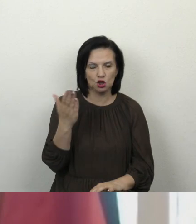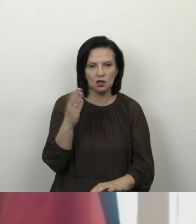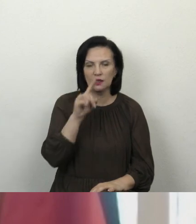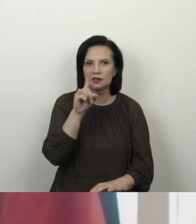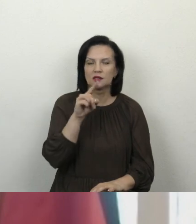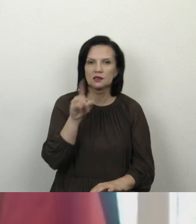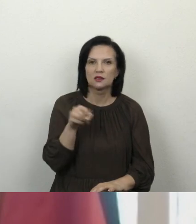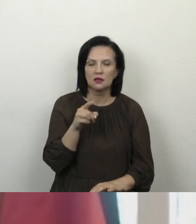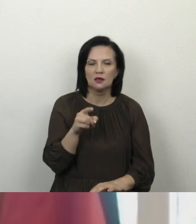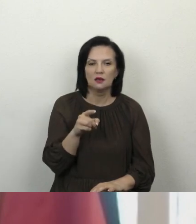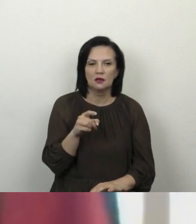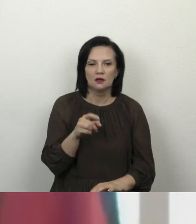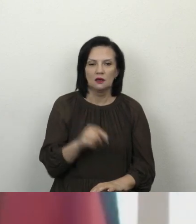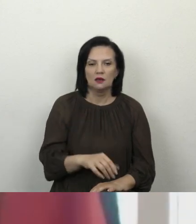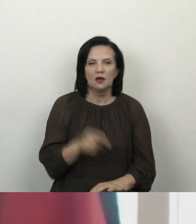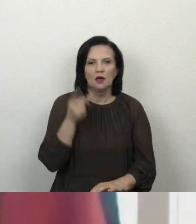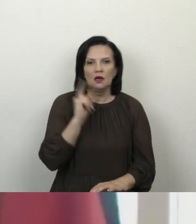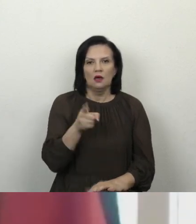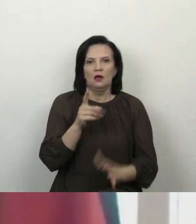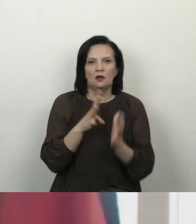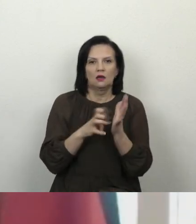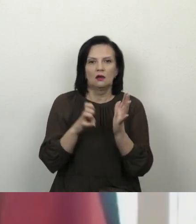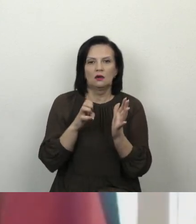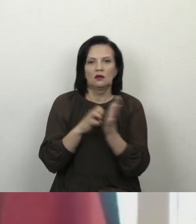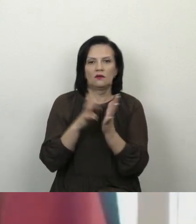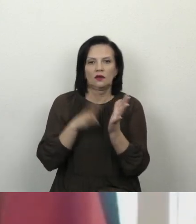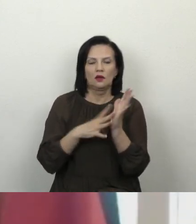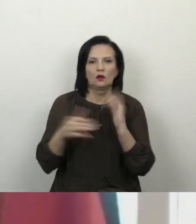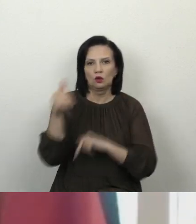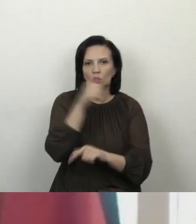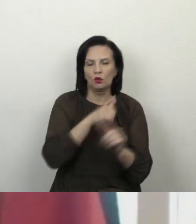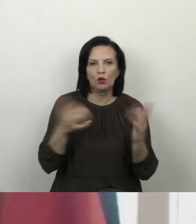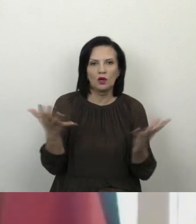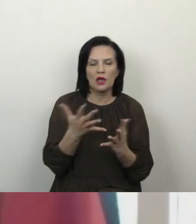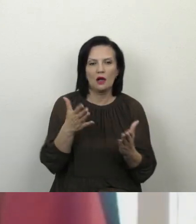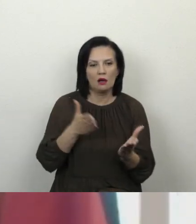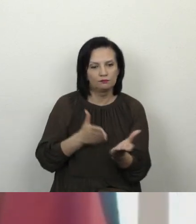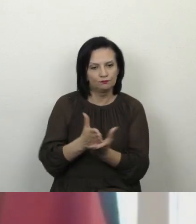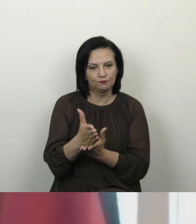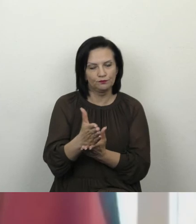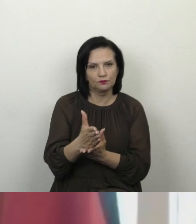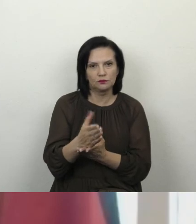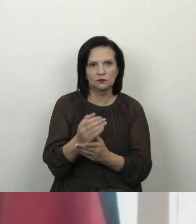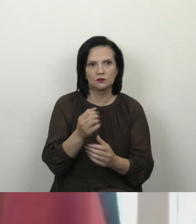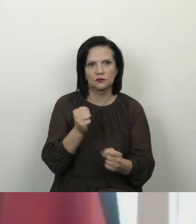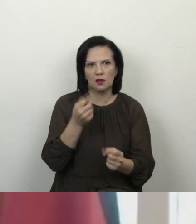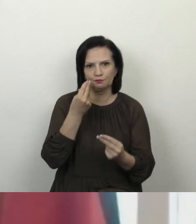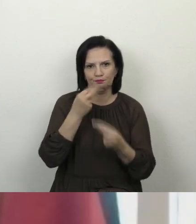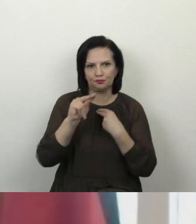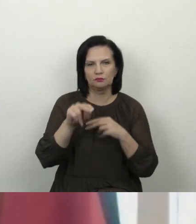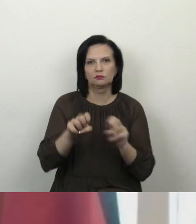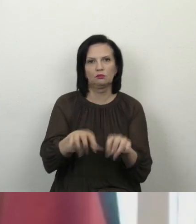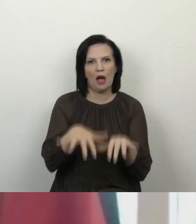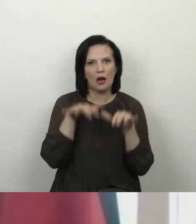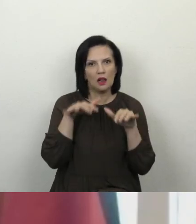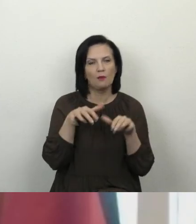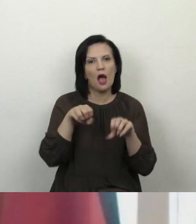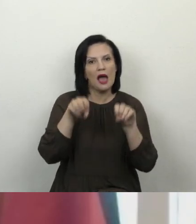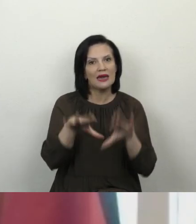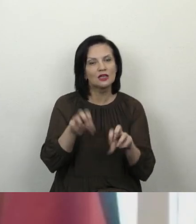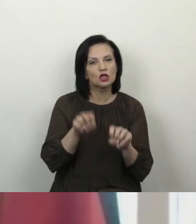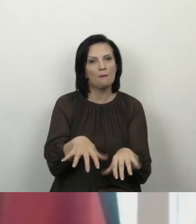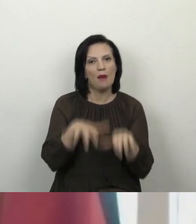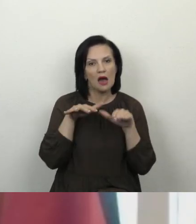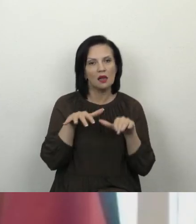and it's to strengthen the parliament. The decision of the parliament is only the first step of the